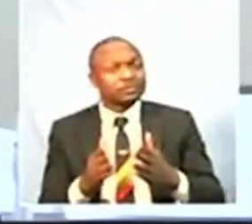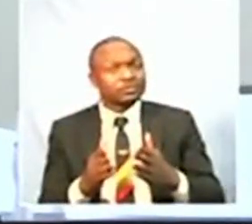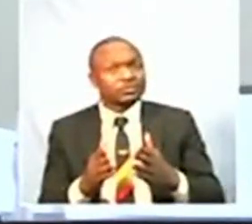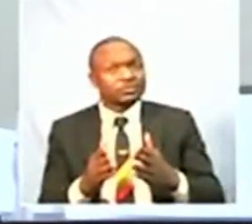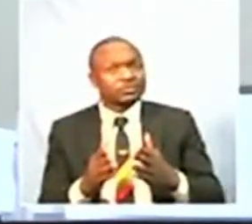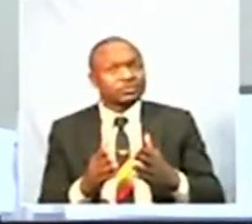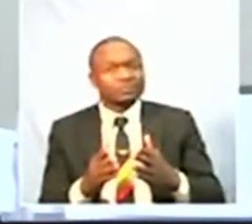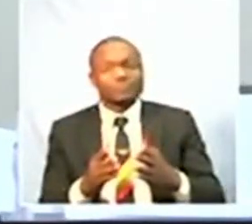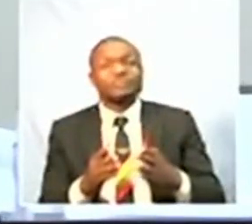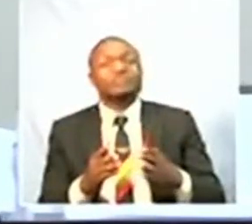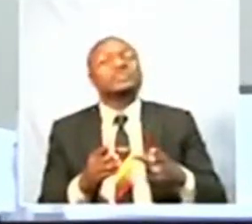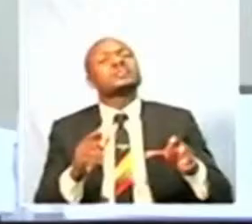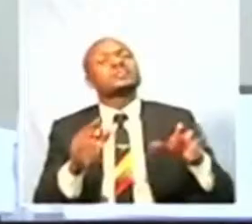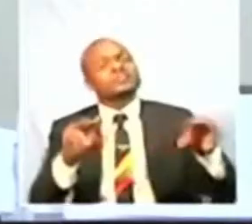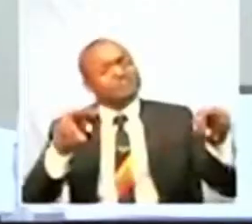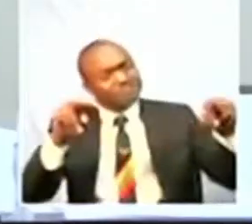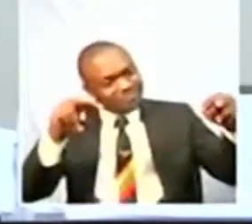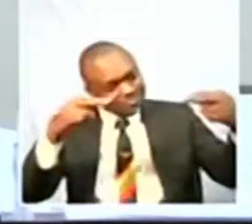would be facing